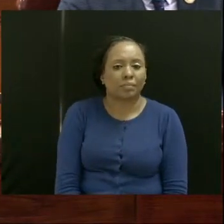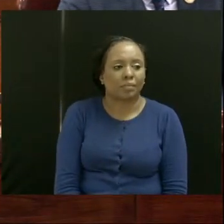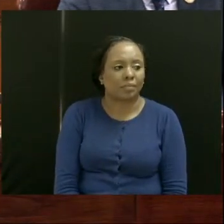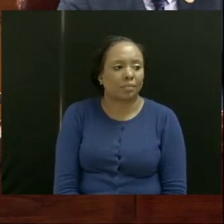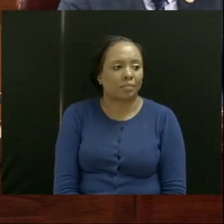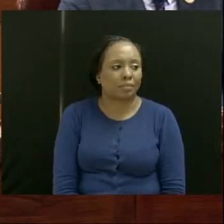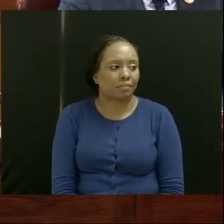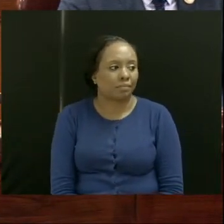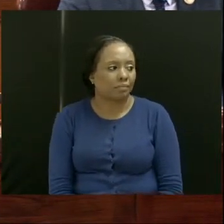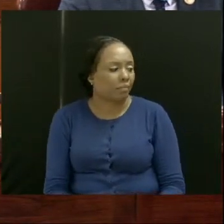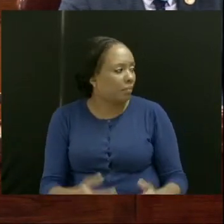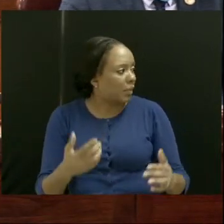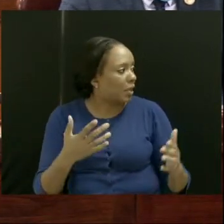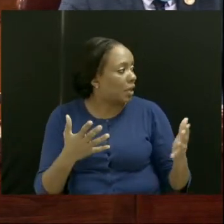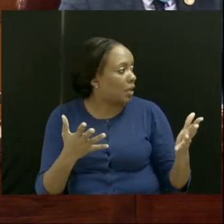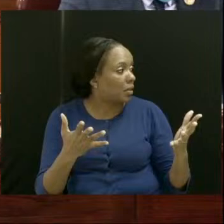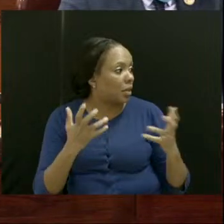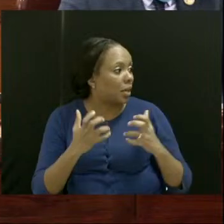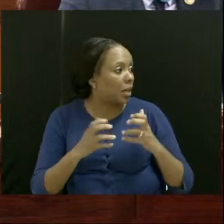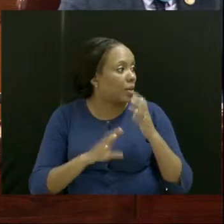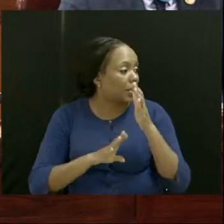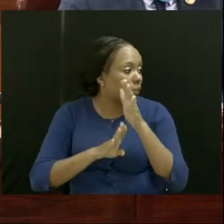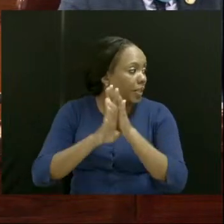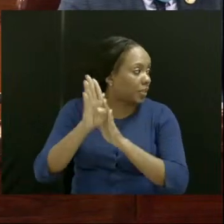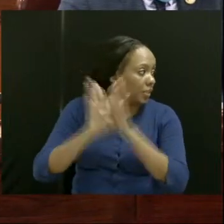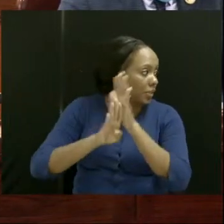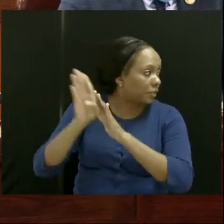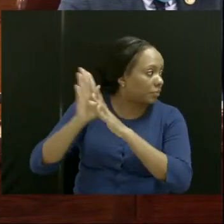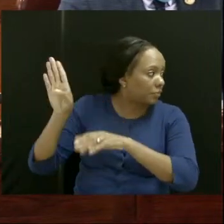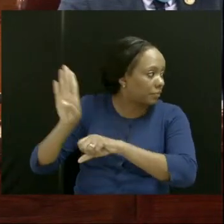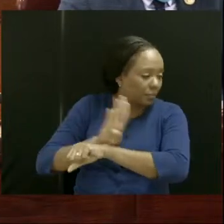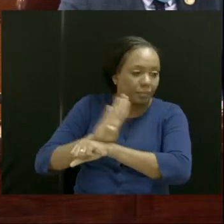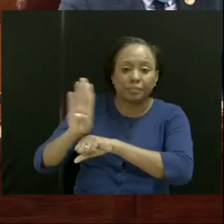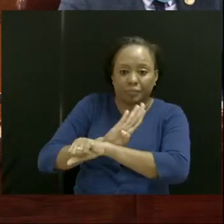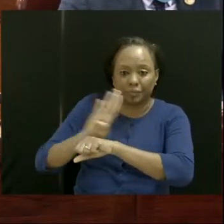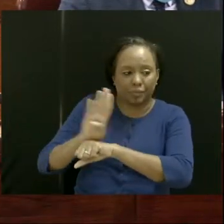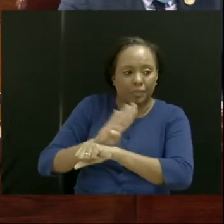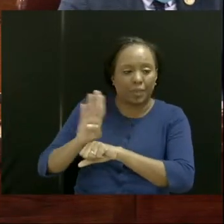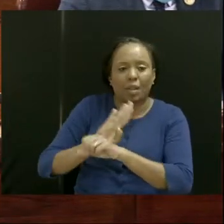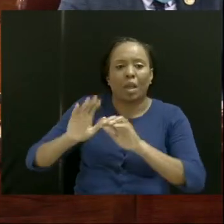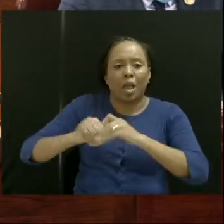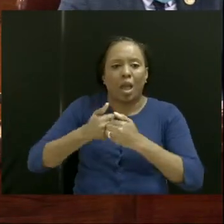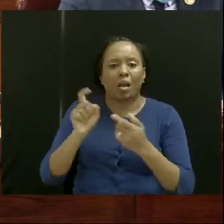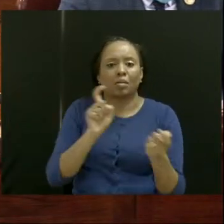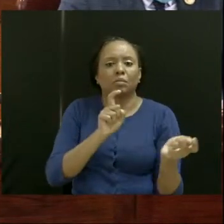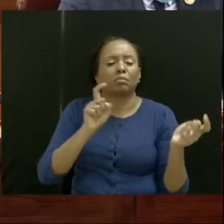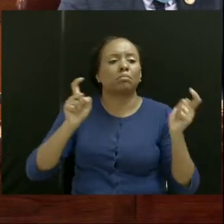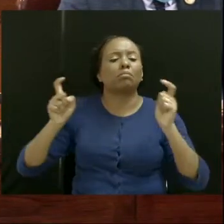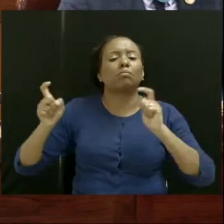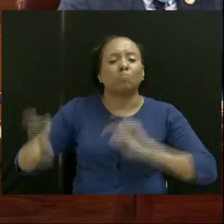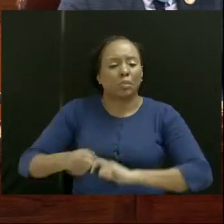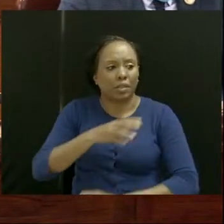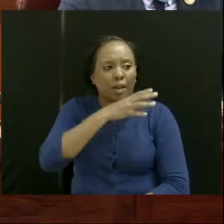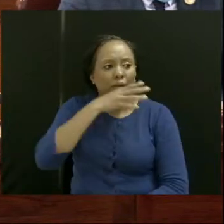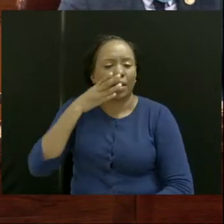developing businesses in such a way as that we can change the profile of the